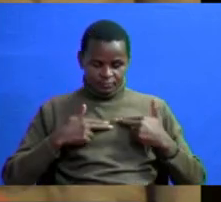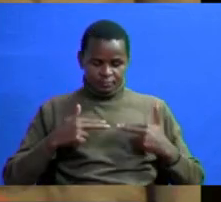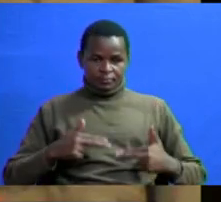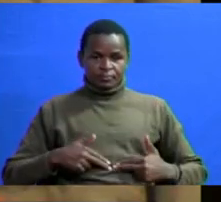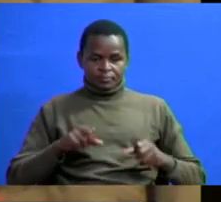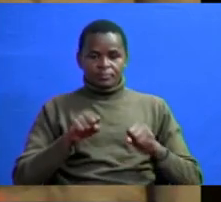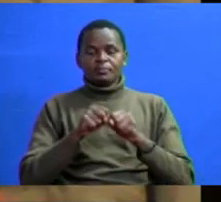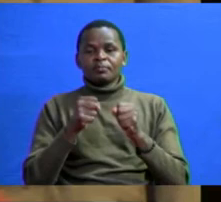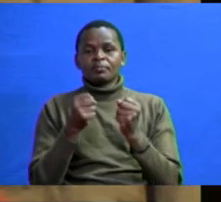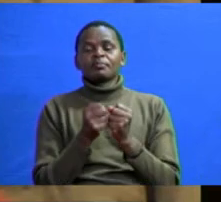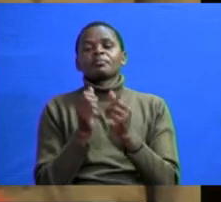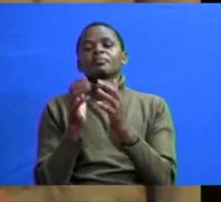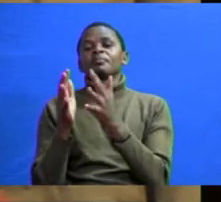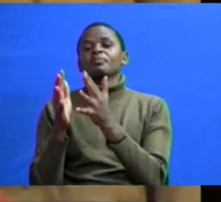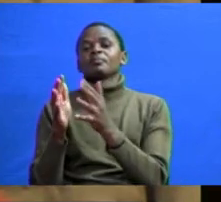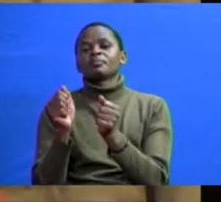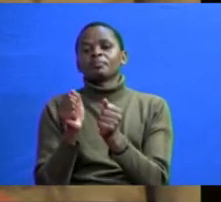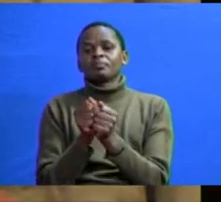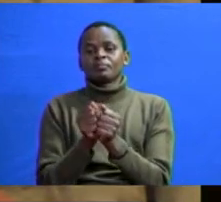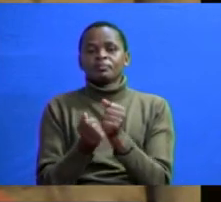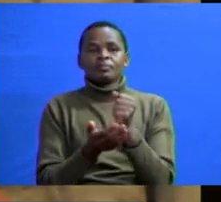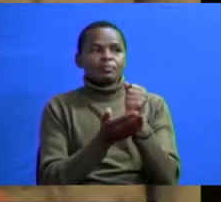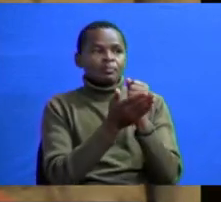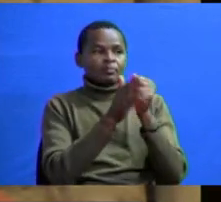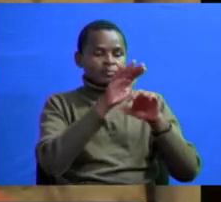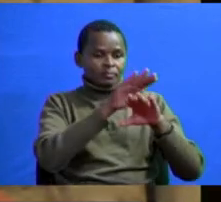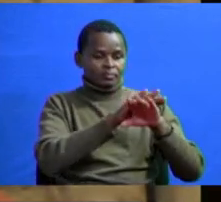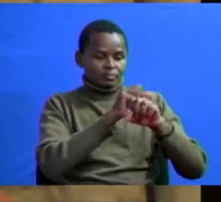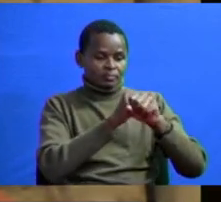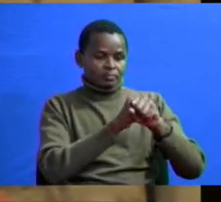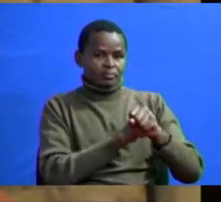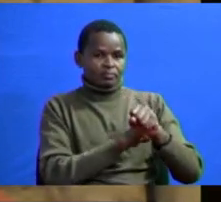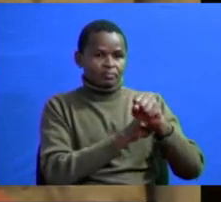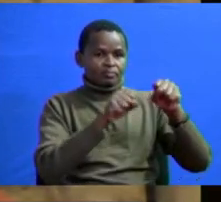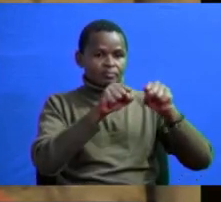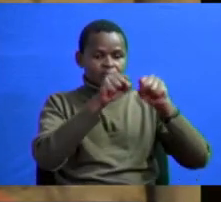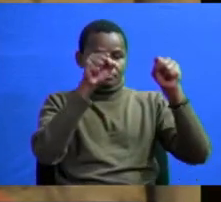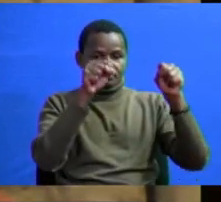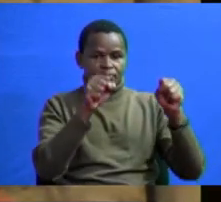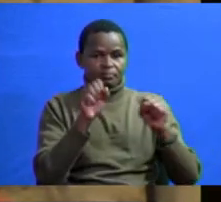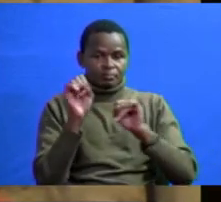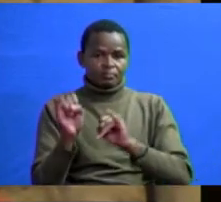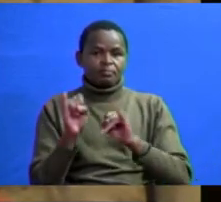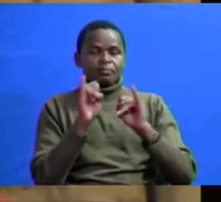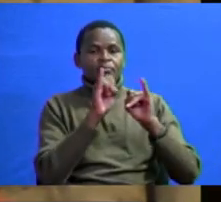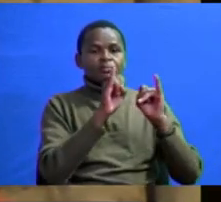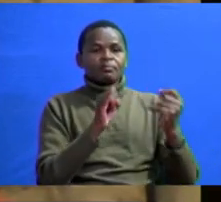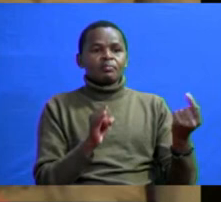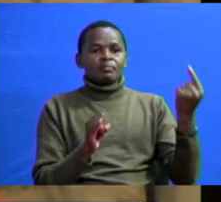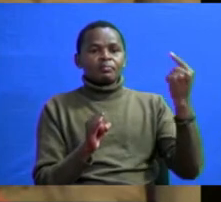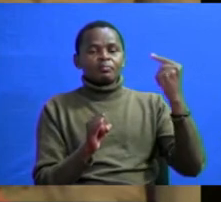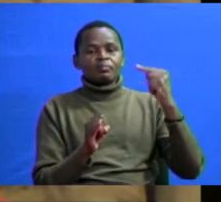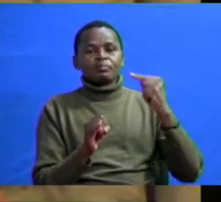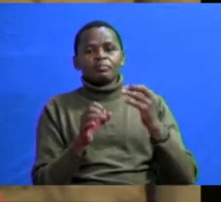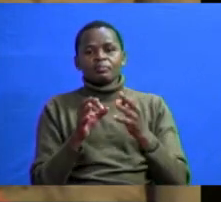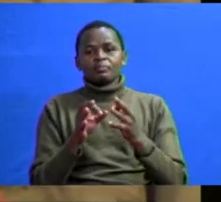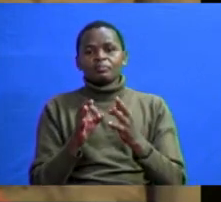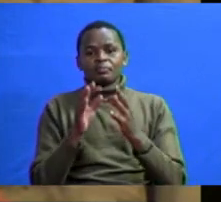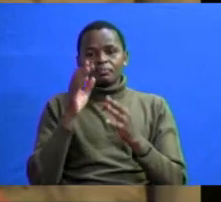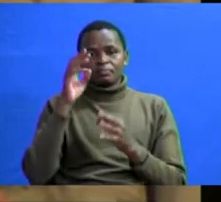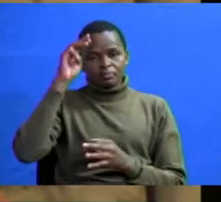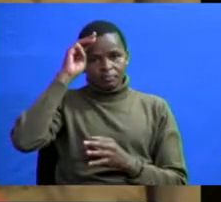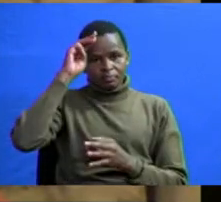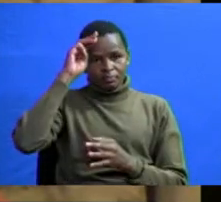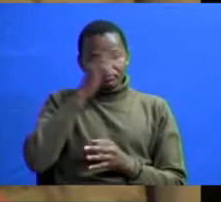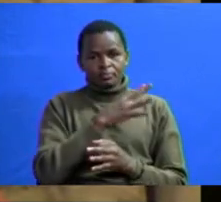social beings. Mm-hmm. And so with the aid of a good support system, an individual can greatly come out of a mental illness